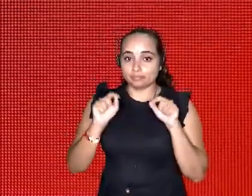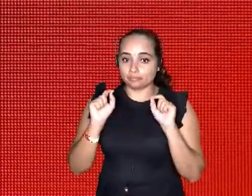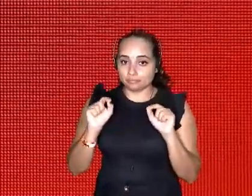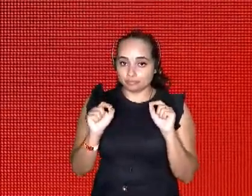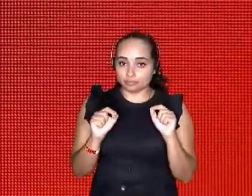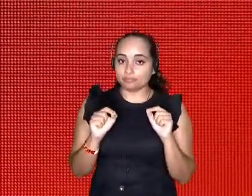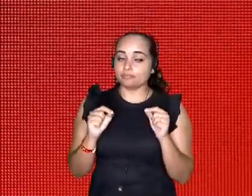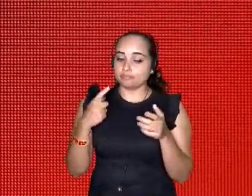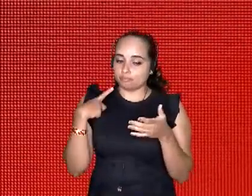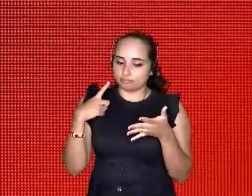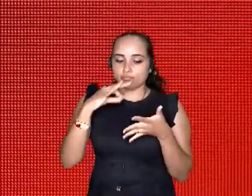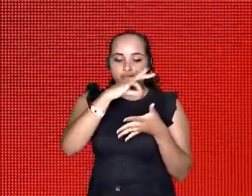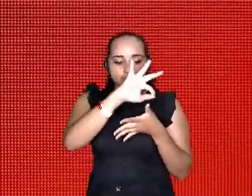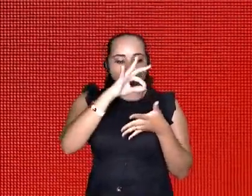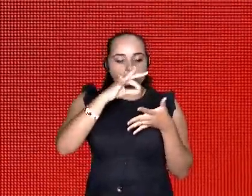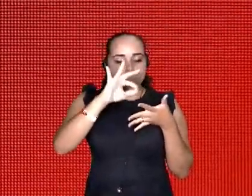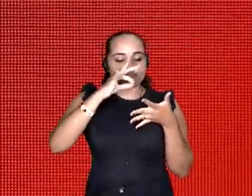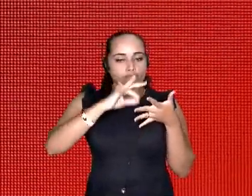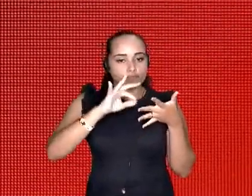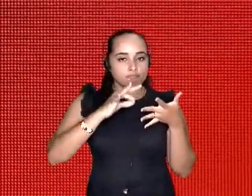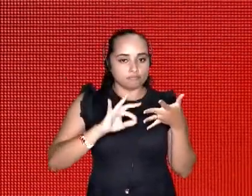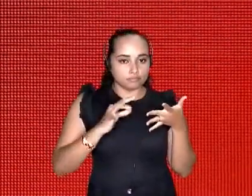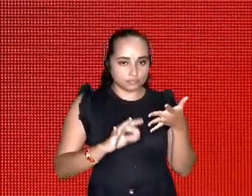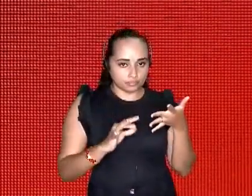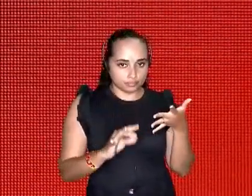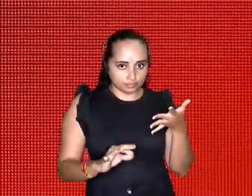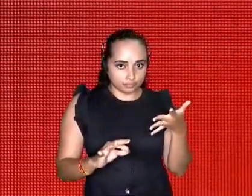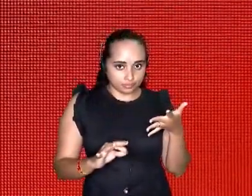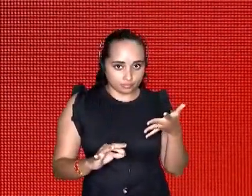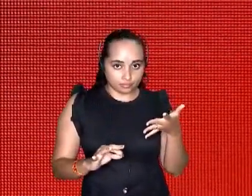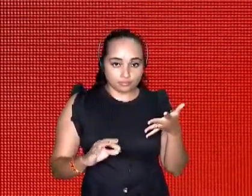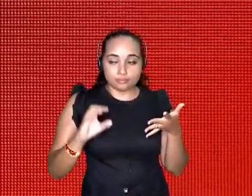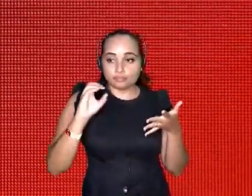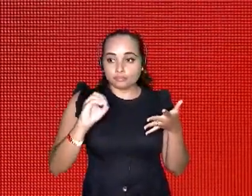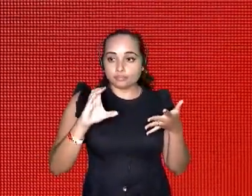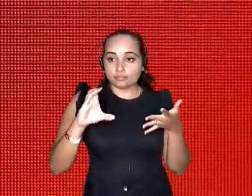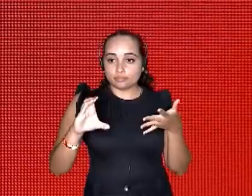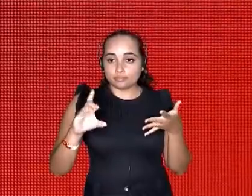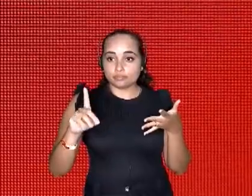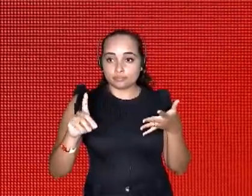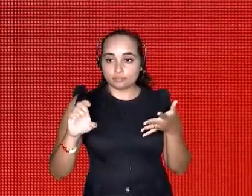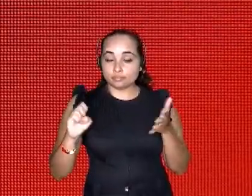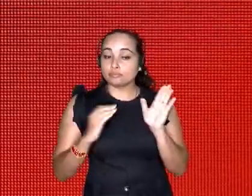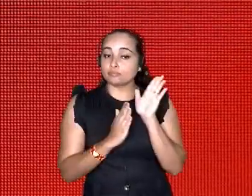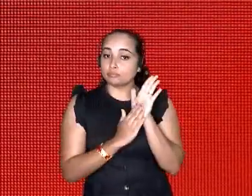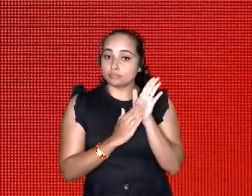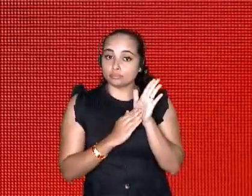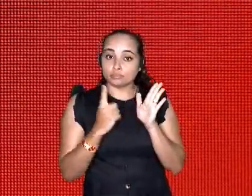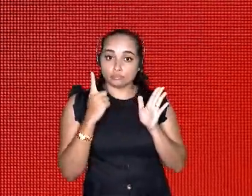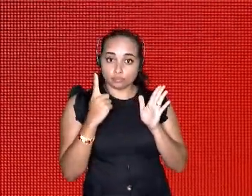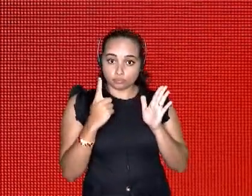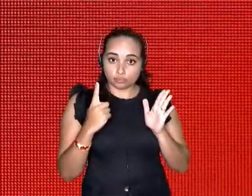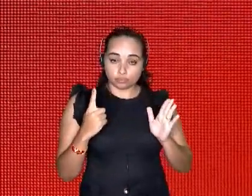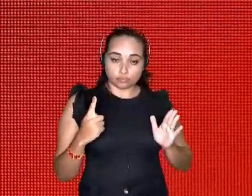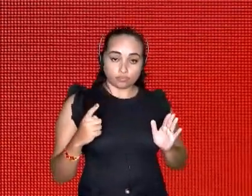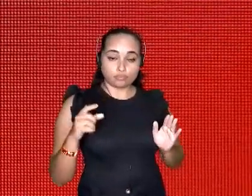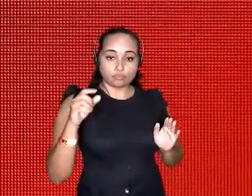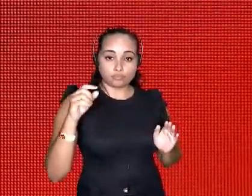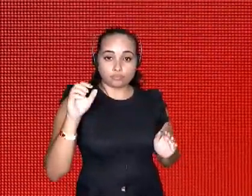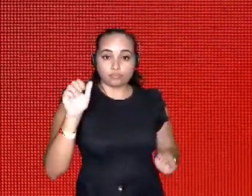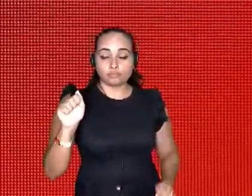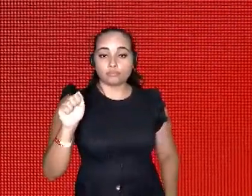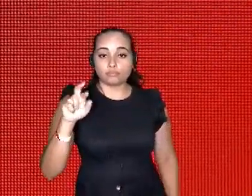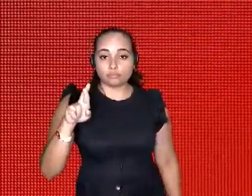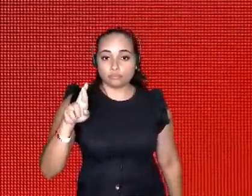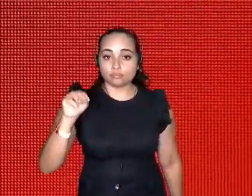principles that the OECD has. One of them is the arm's length standard. And the truth is that Brazil already adheres to